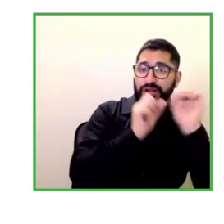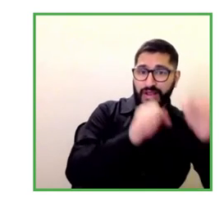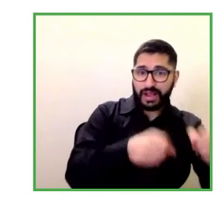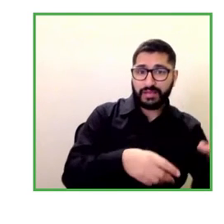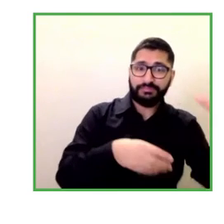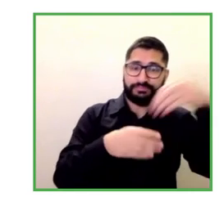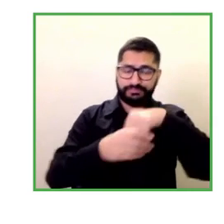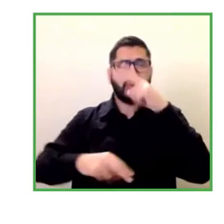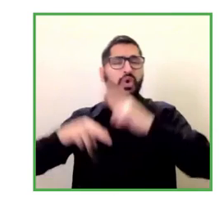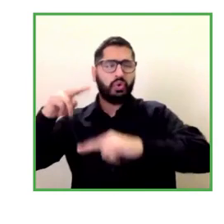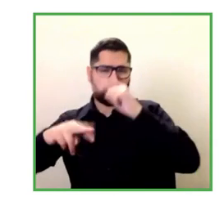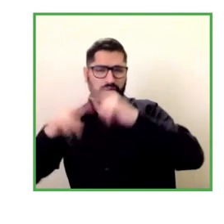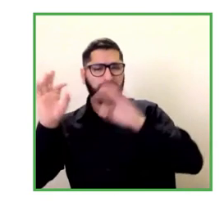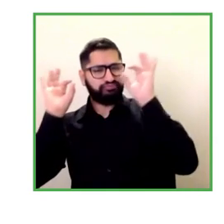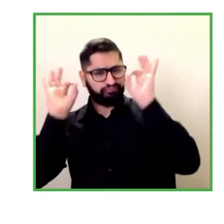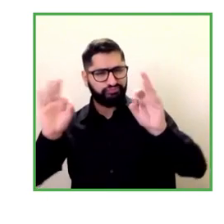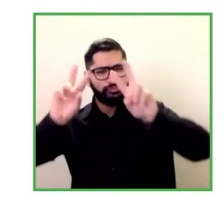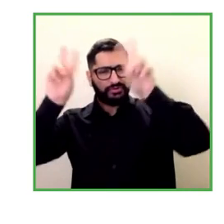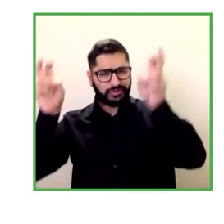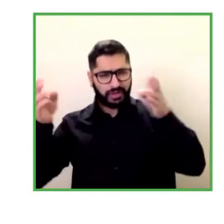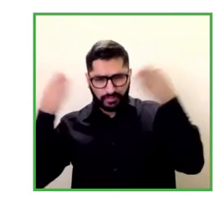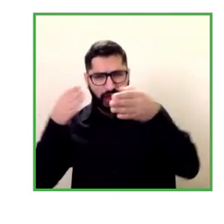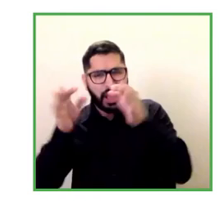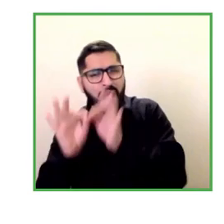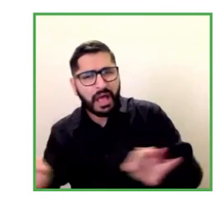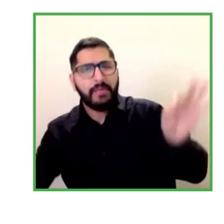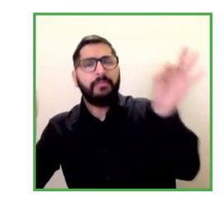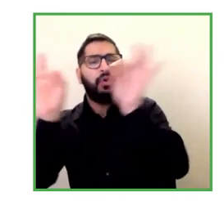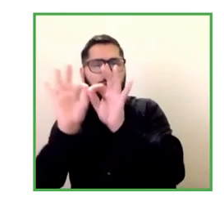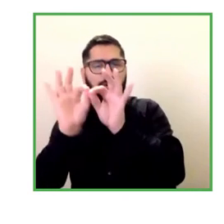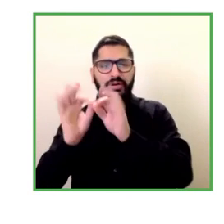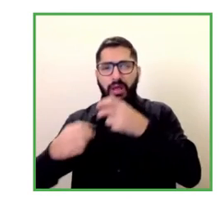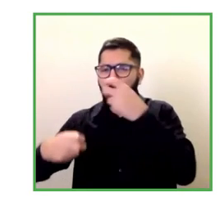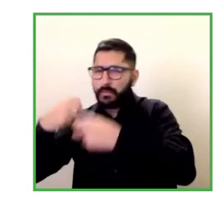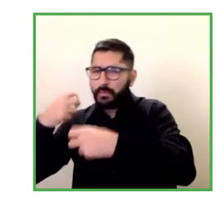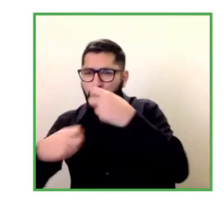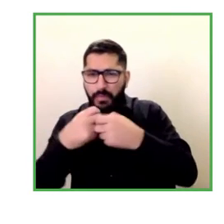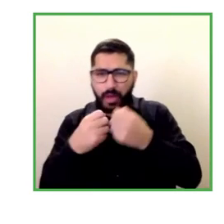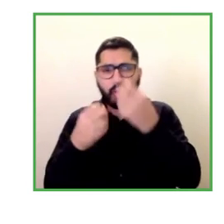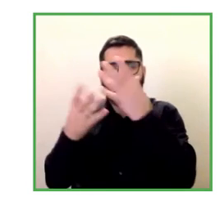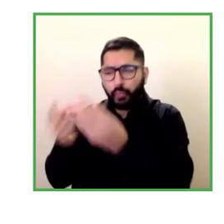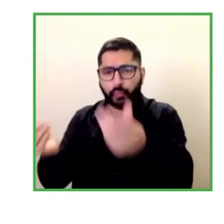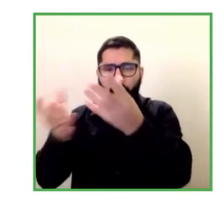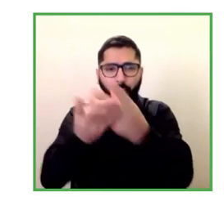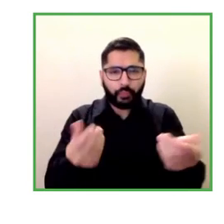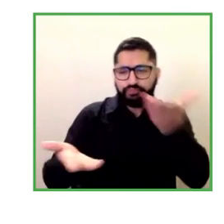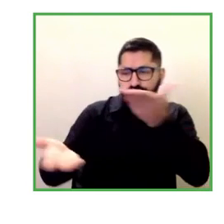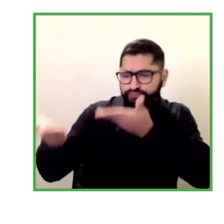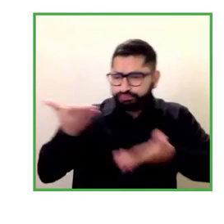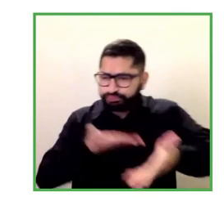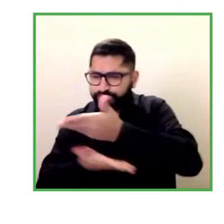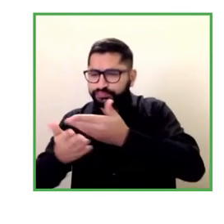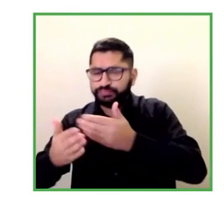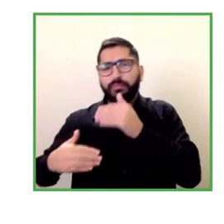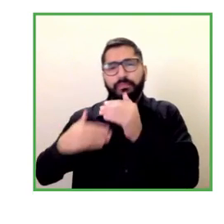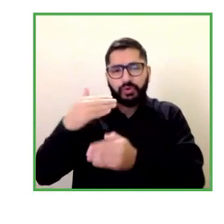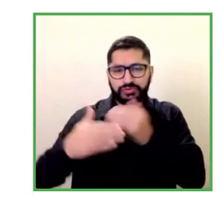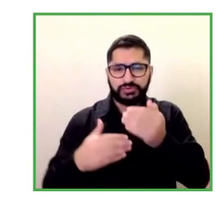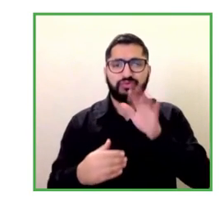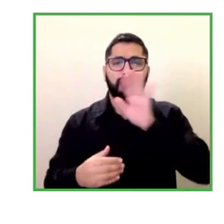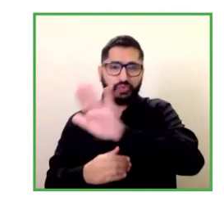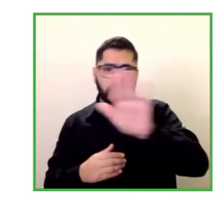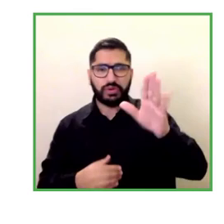to help them solve problems that are emerging in the process of inclusion. And also we are sharing best practices